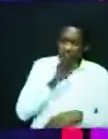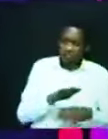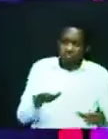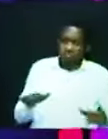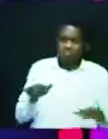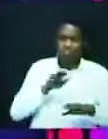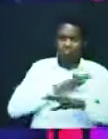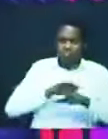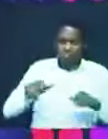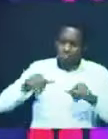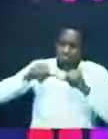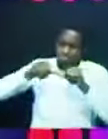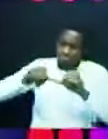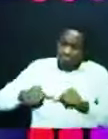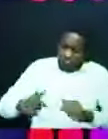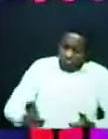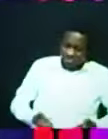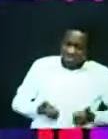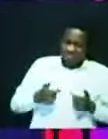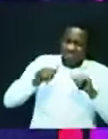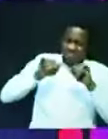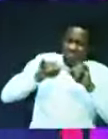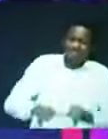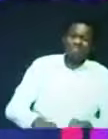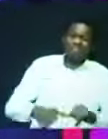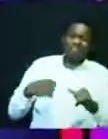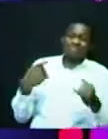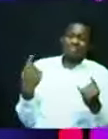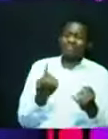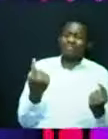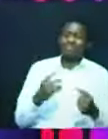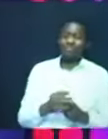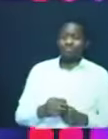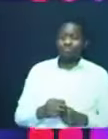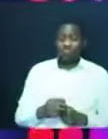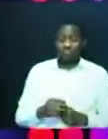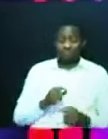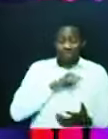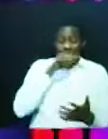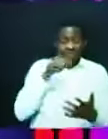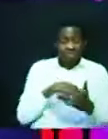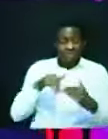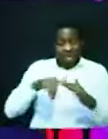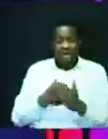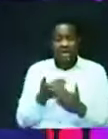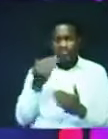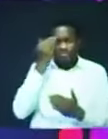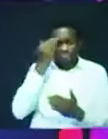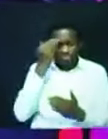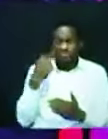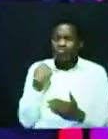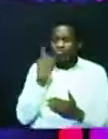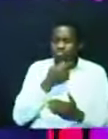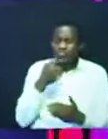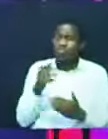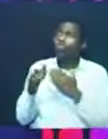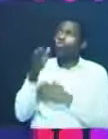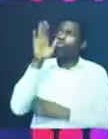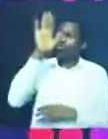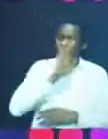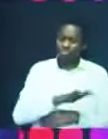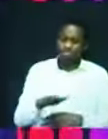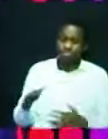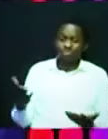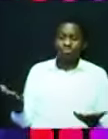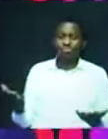10. This is how we know who the children of God are. And when yankopon emma,